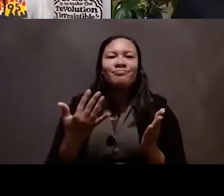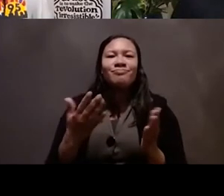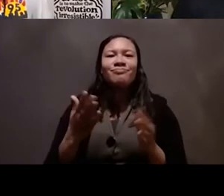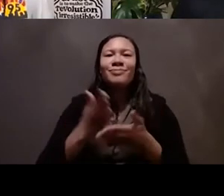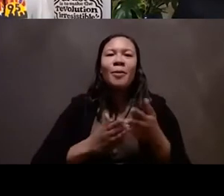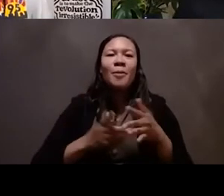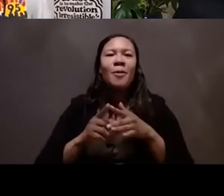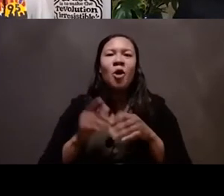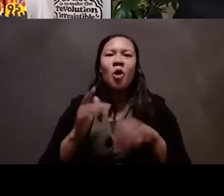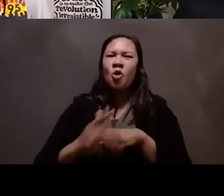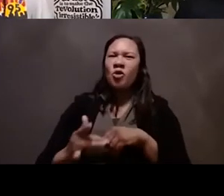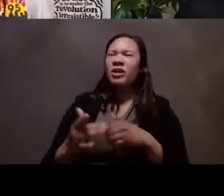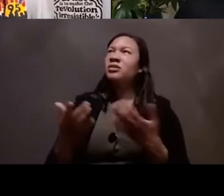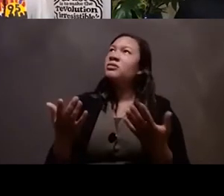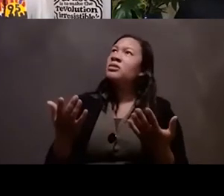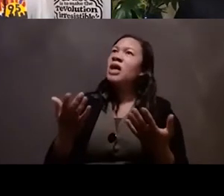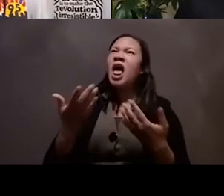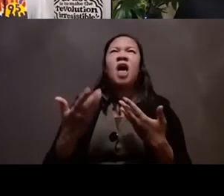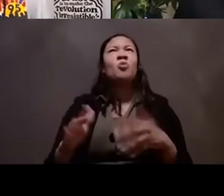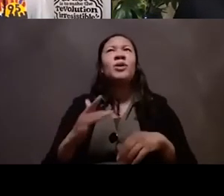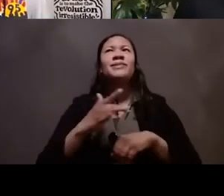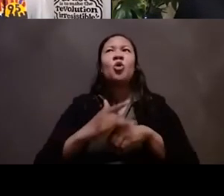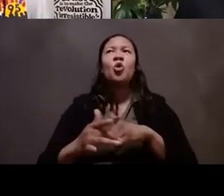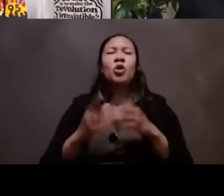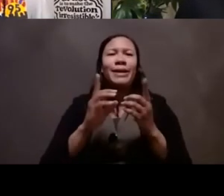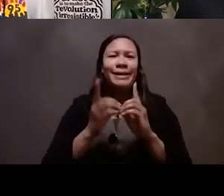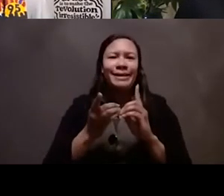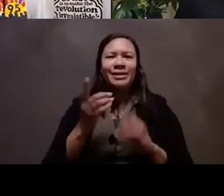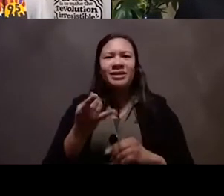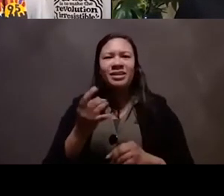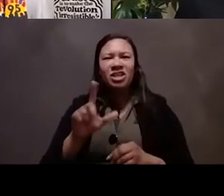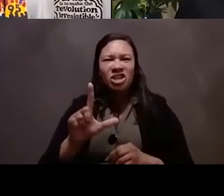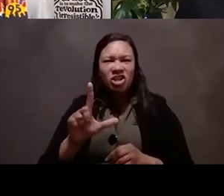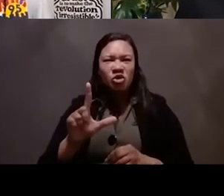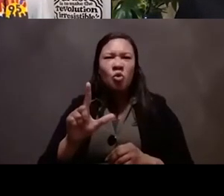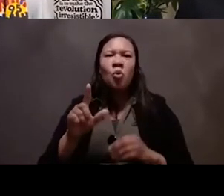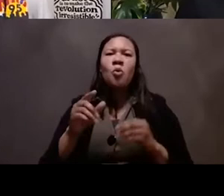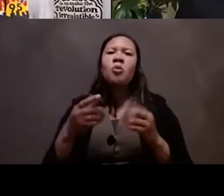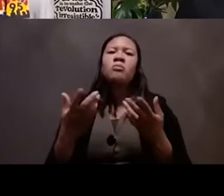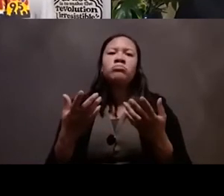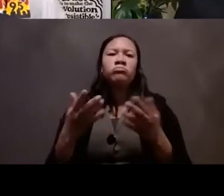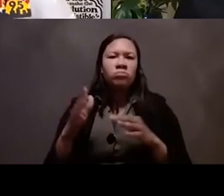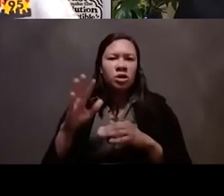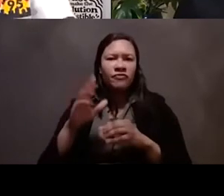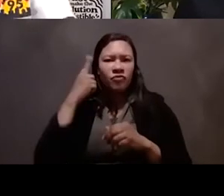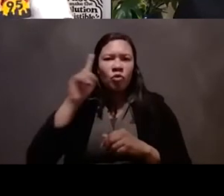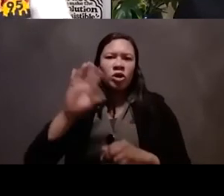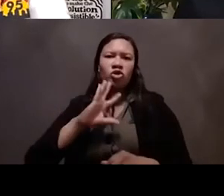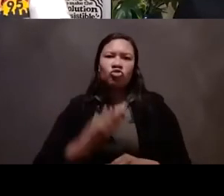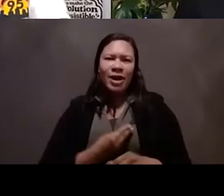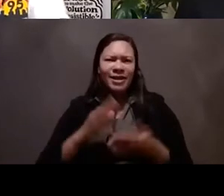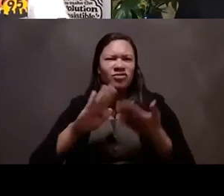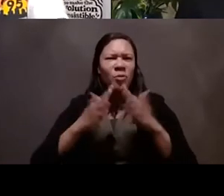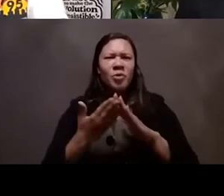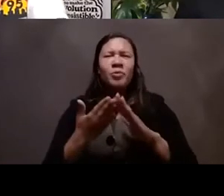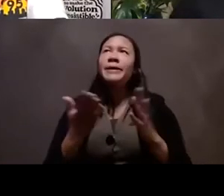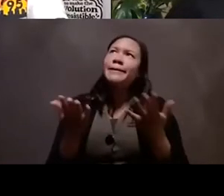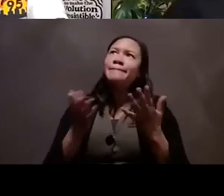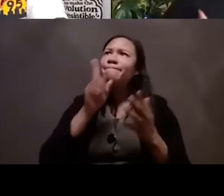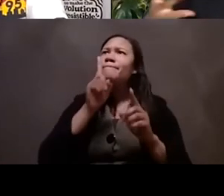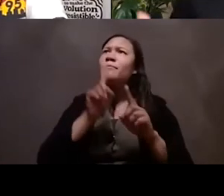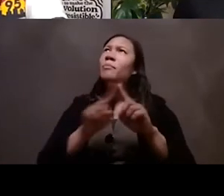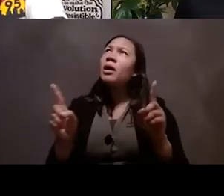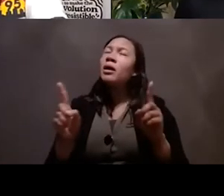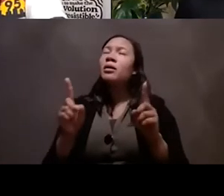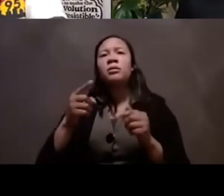I can't even really say early digital presence of the trans community, but I think particularly on social media, a time when